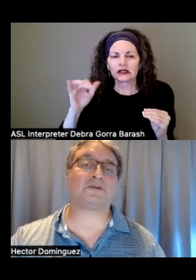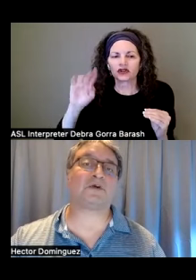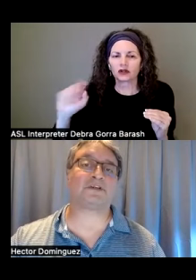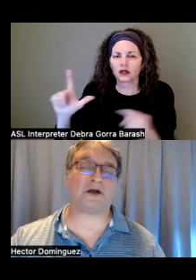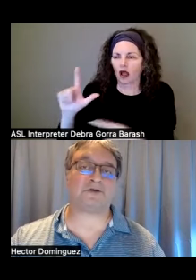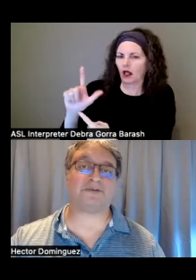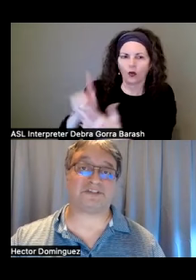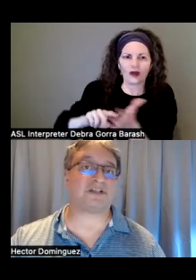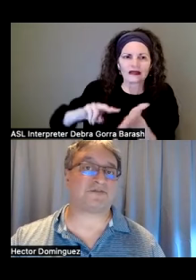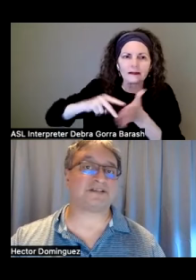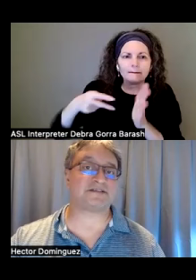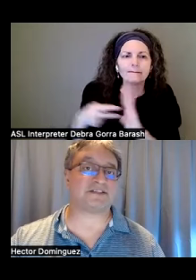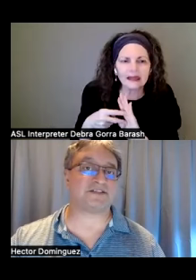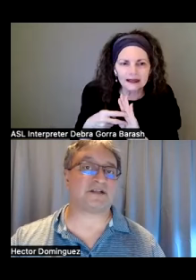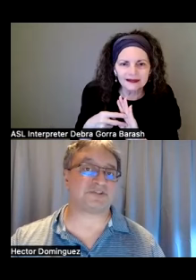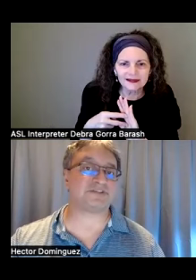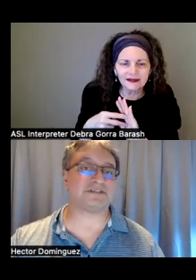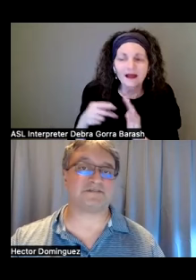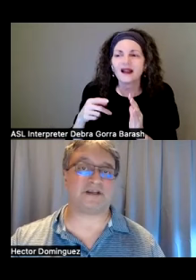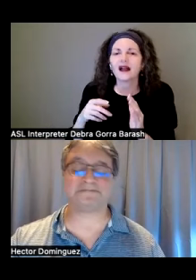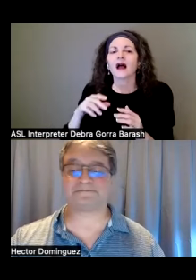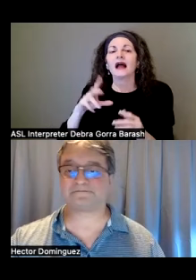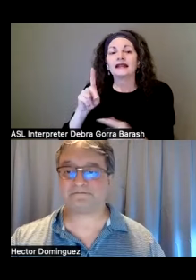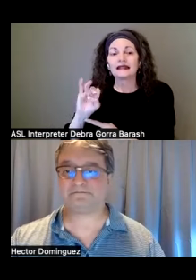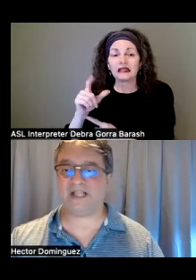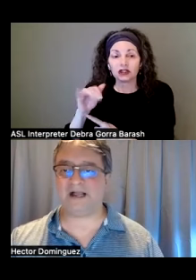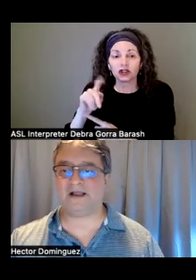when we're talking about digital rights, digital justice, right?